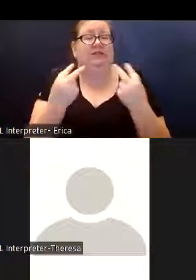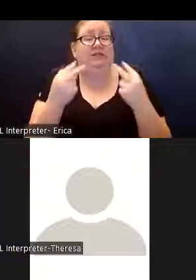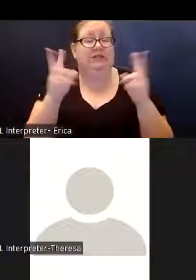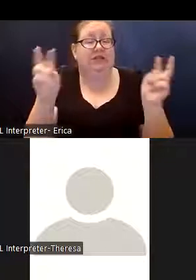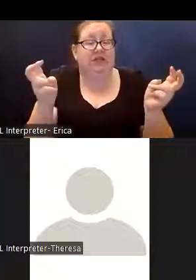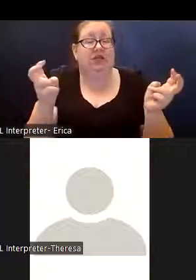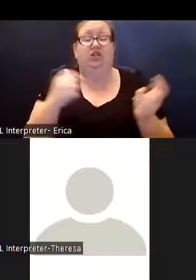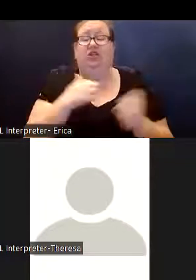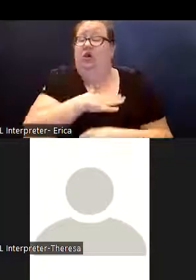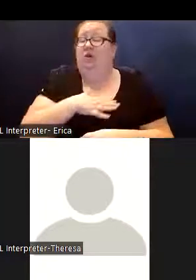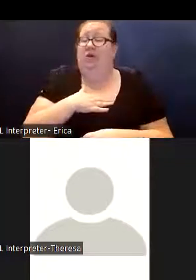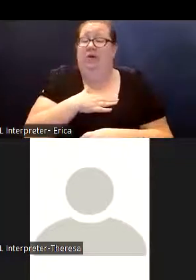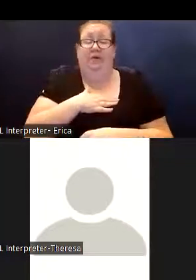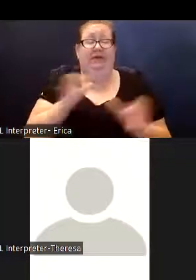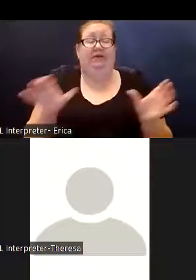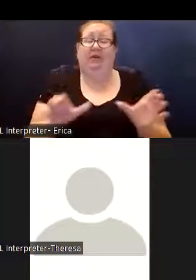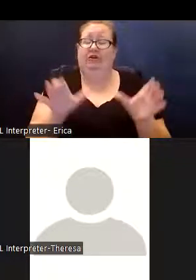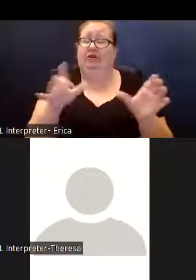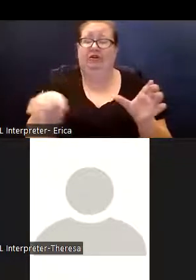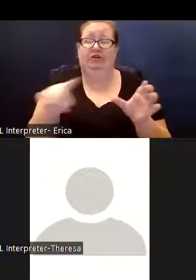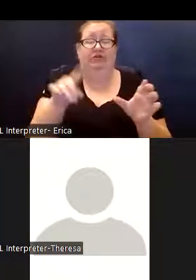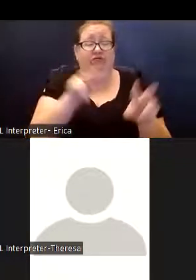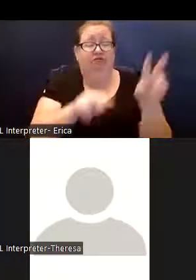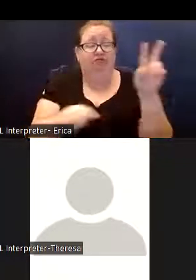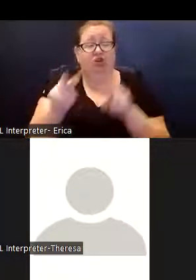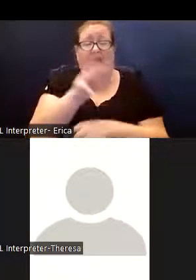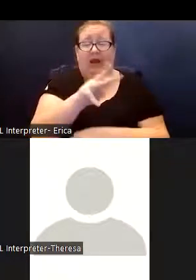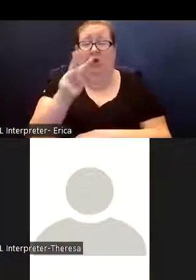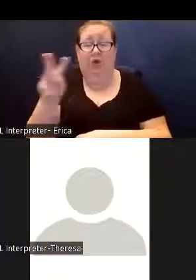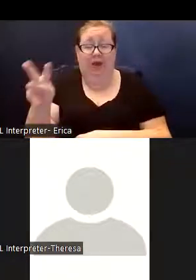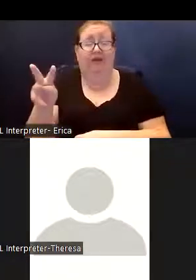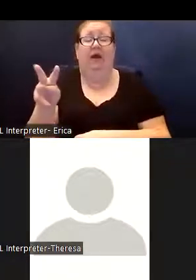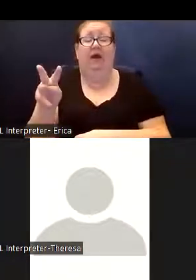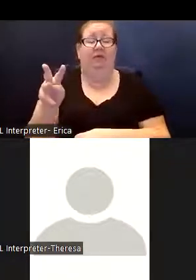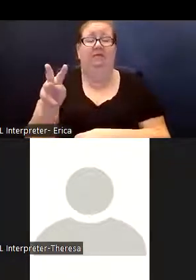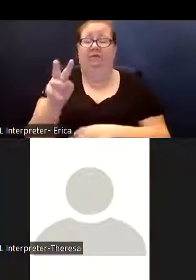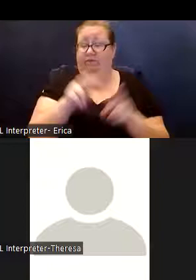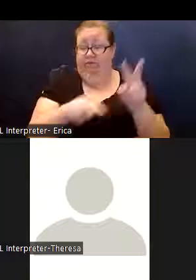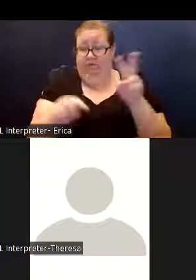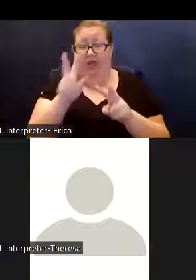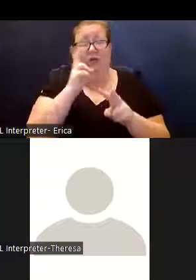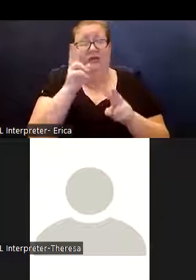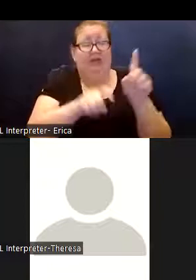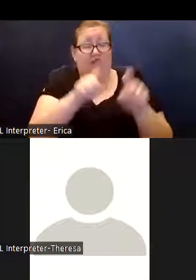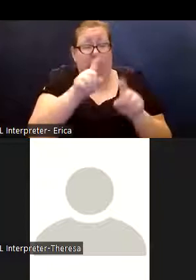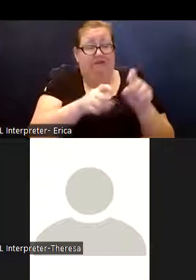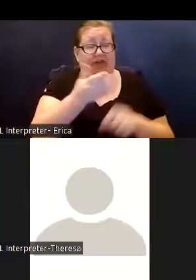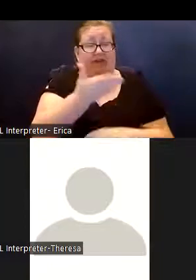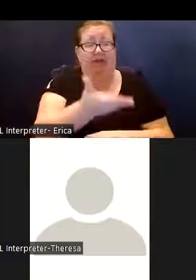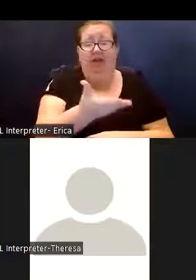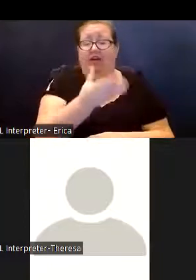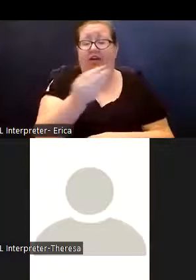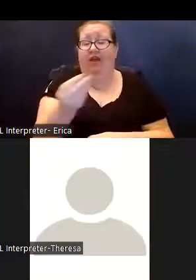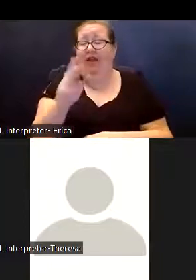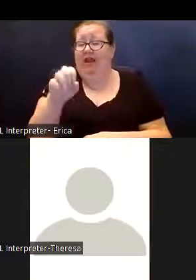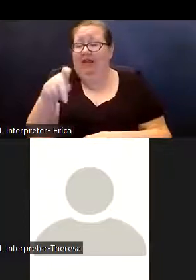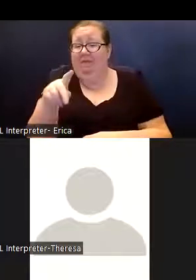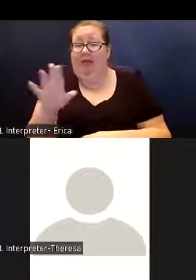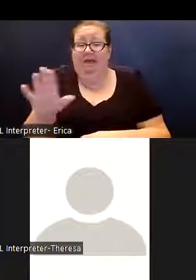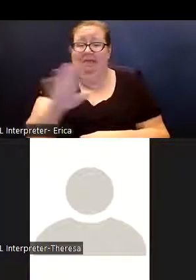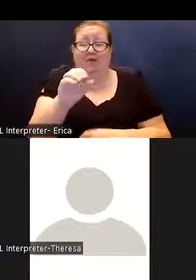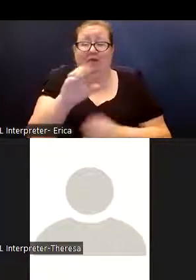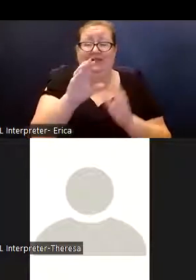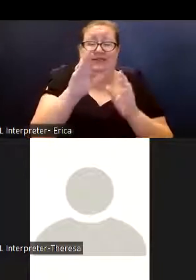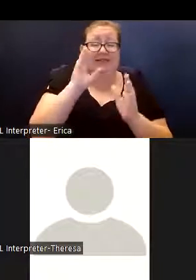website, newark360.org, where you can find a statistically valid survey. You can map your city. You can give us photographs